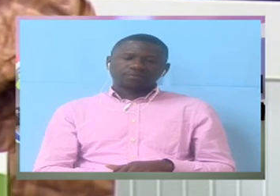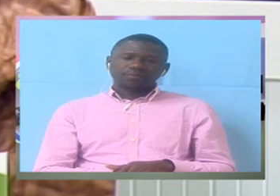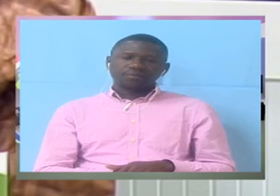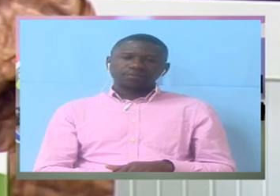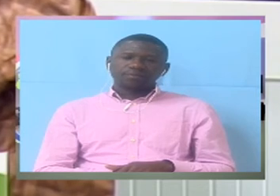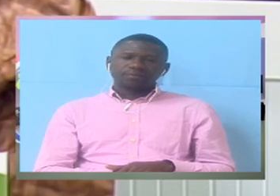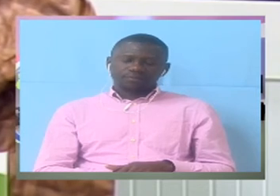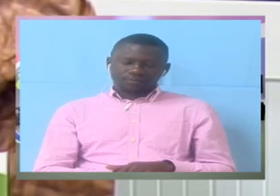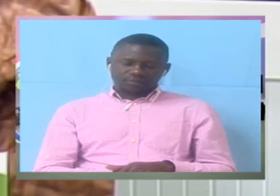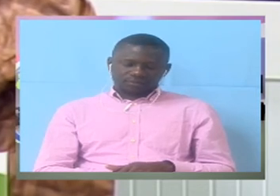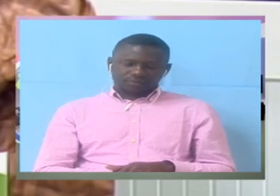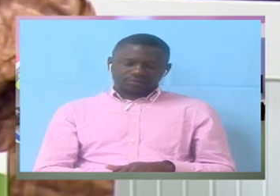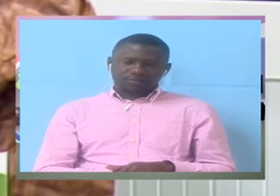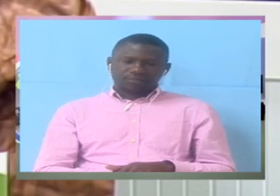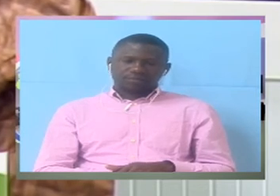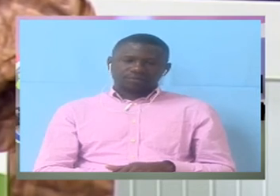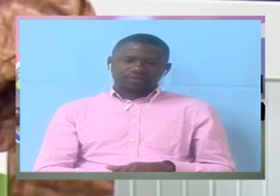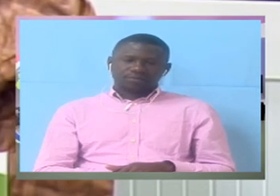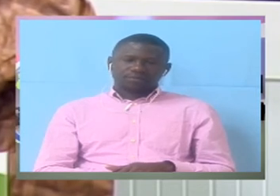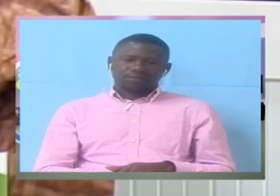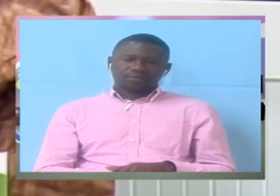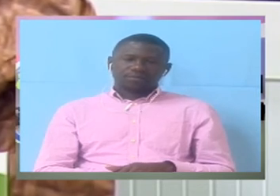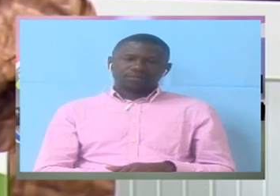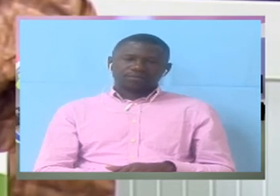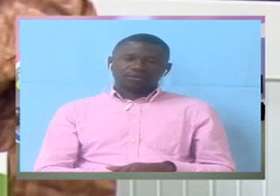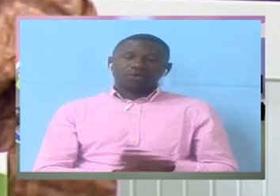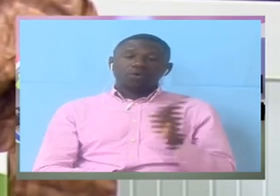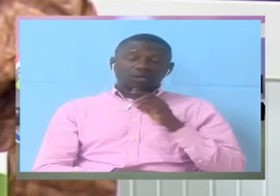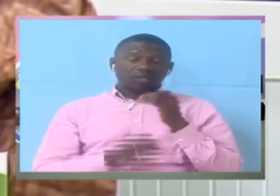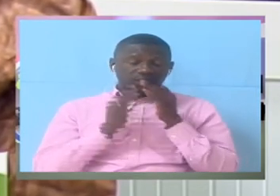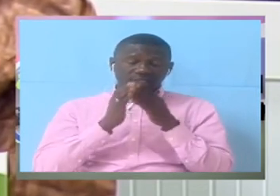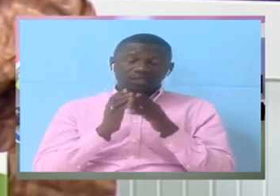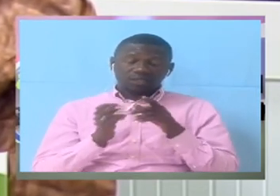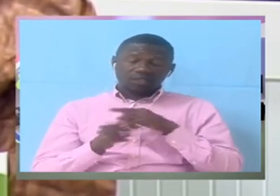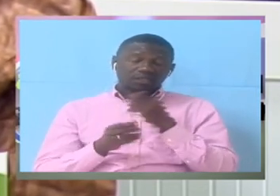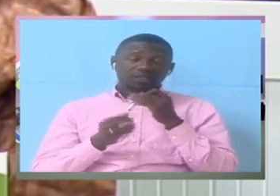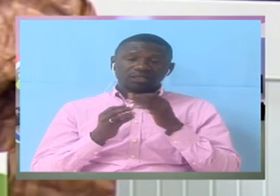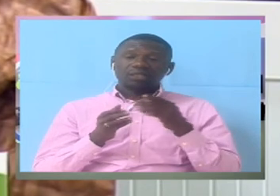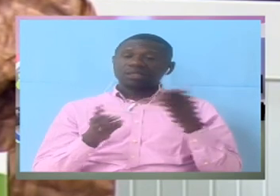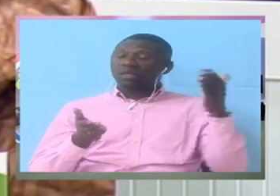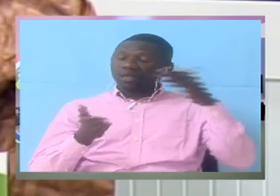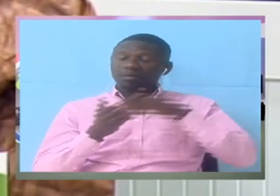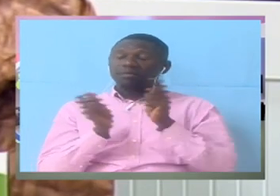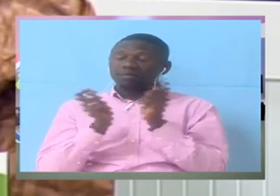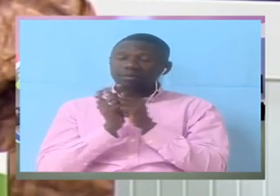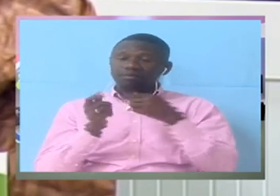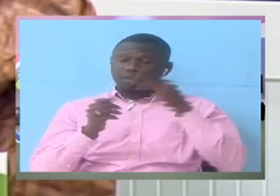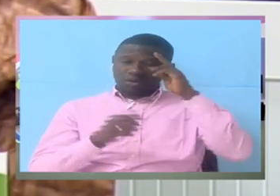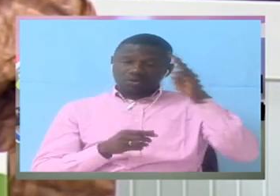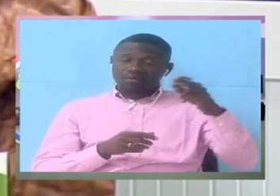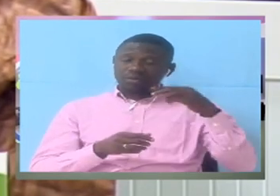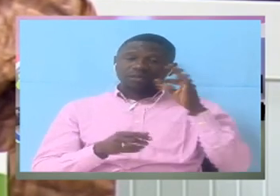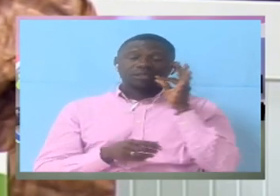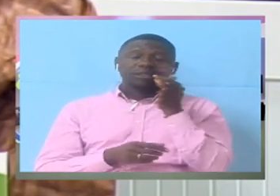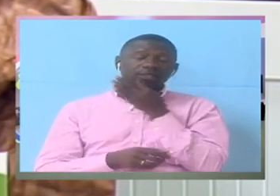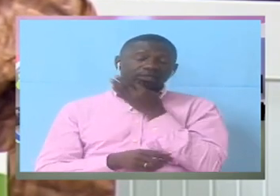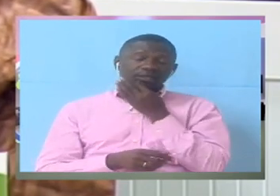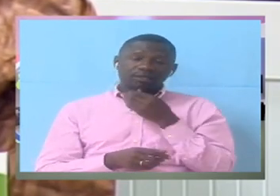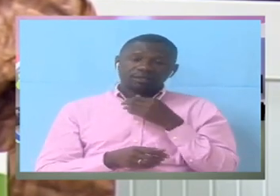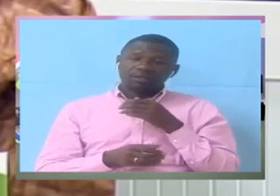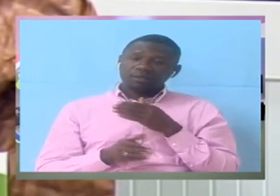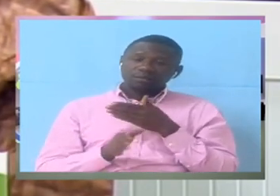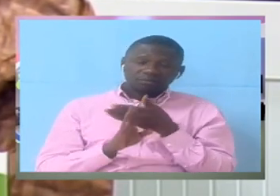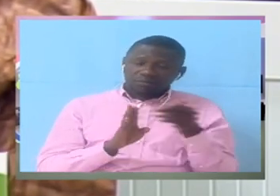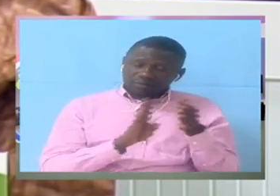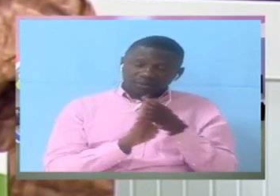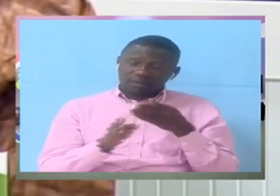in the transnational. What I said, yeah, the same thing, that they came, found me in my house in Tangier. They mobilized me